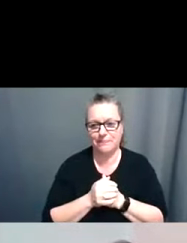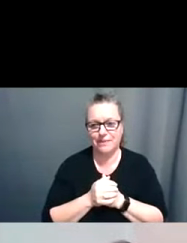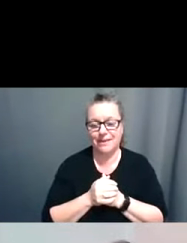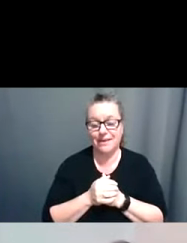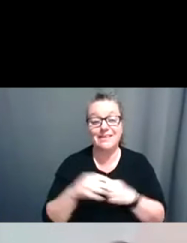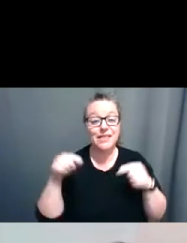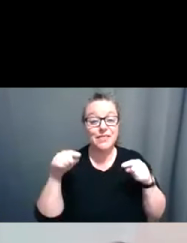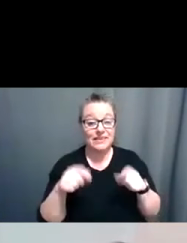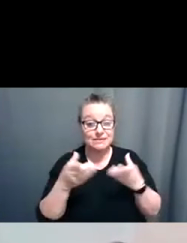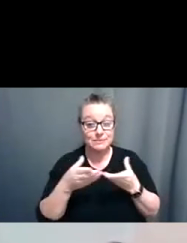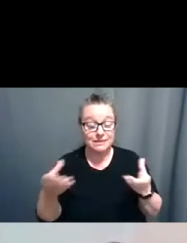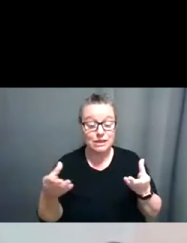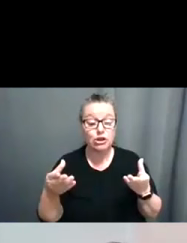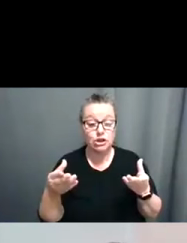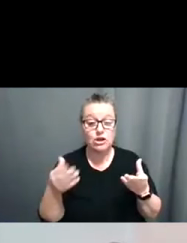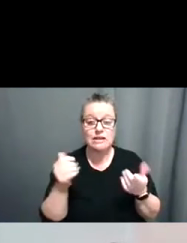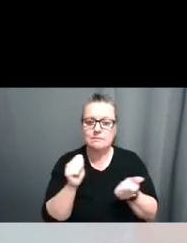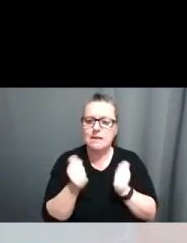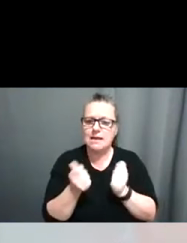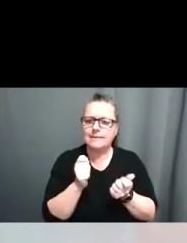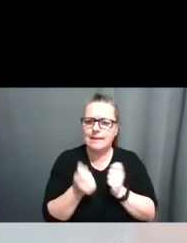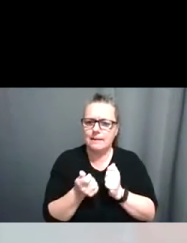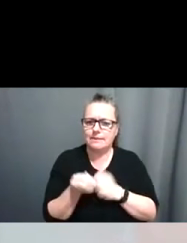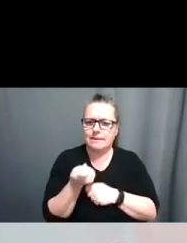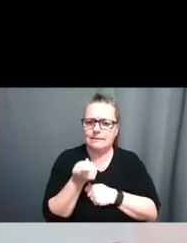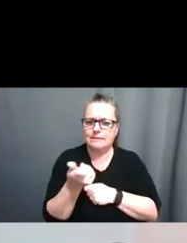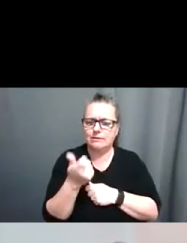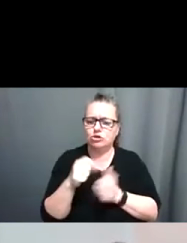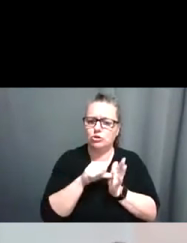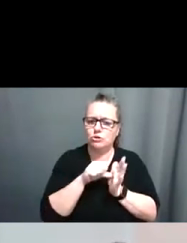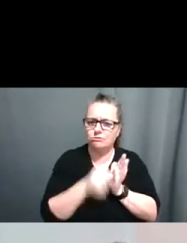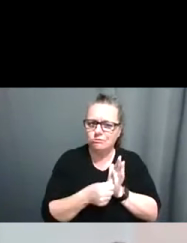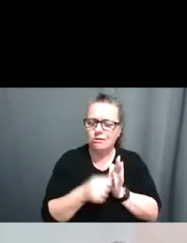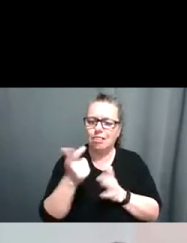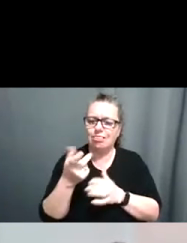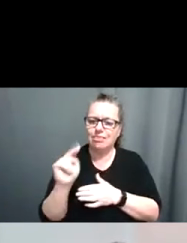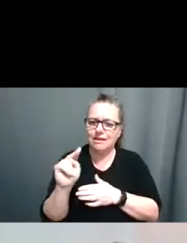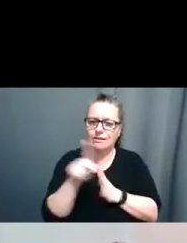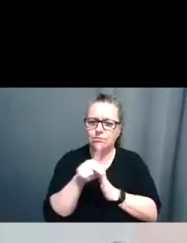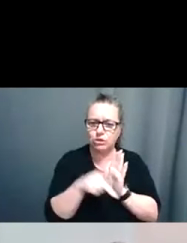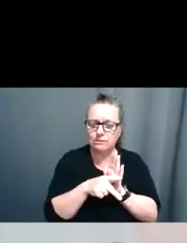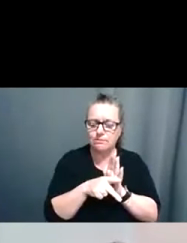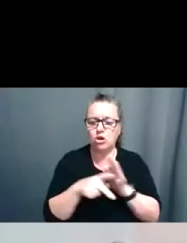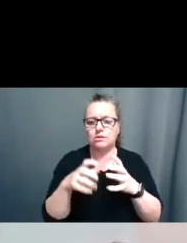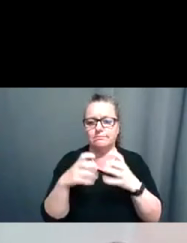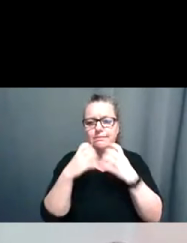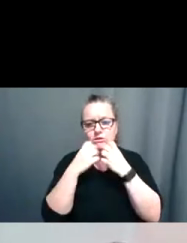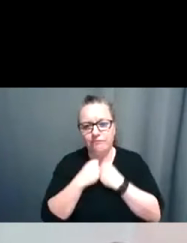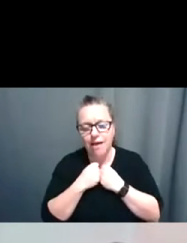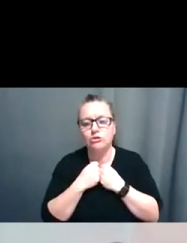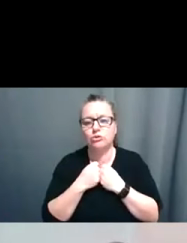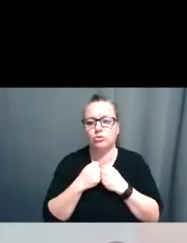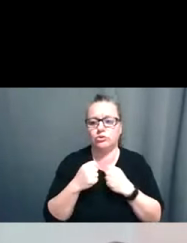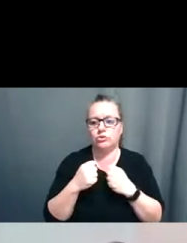While this material has been adapted slightly to highlight the lean principles and values at the root of these best practices and